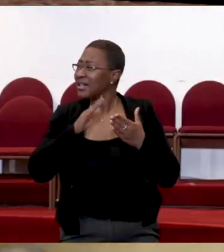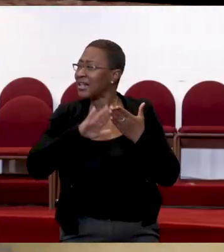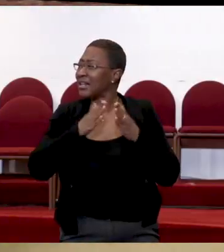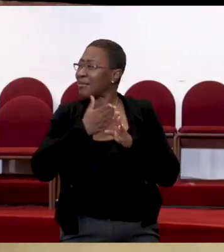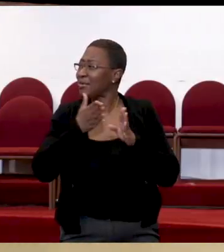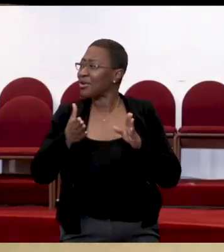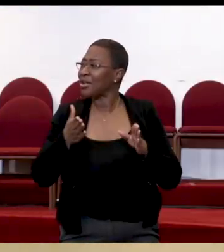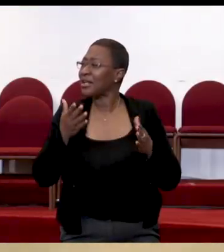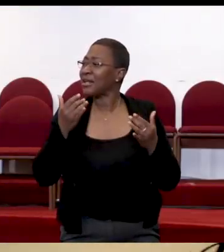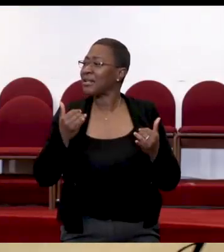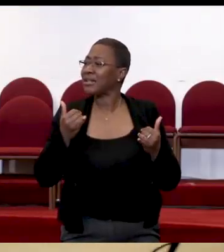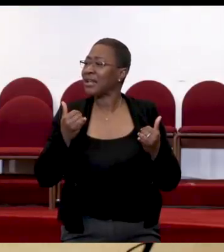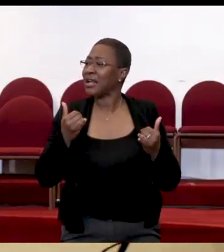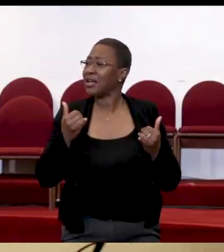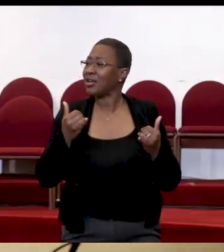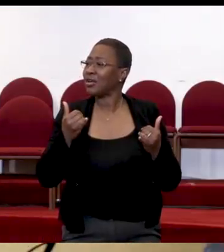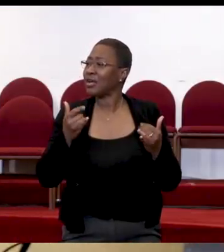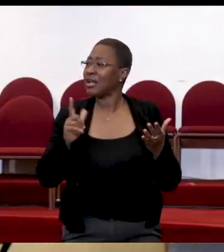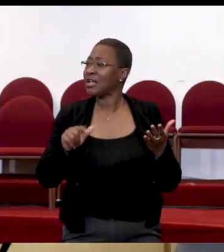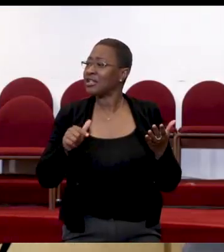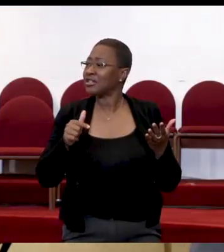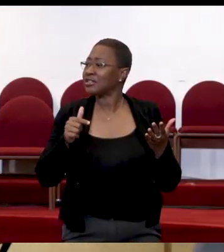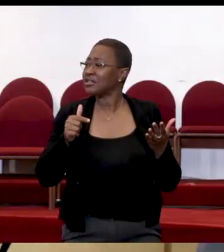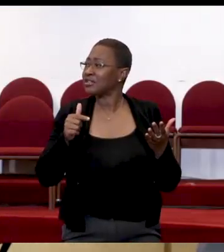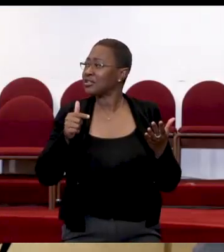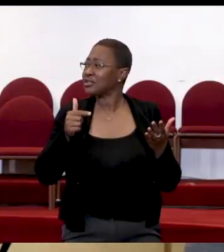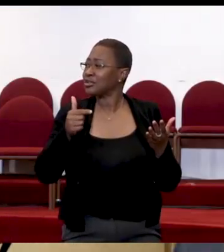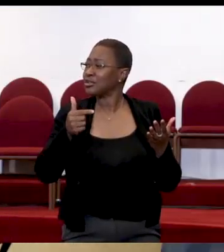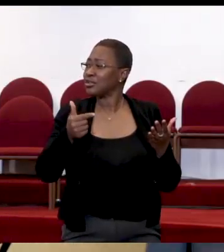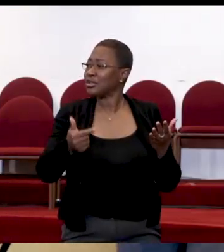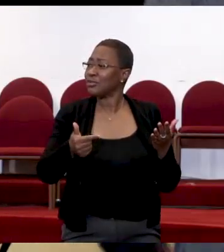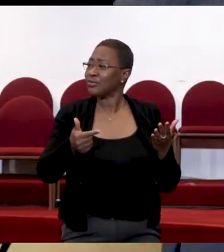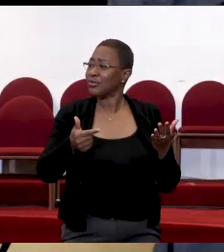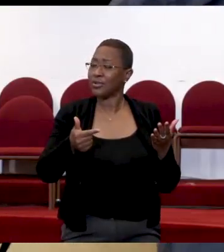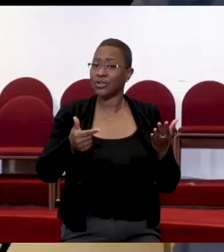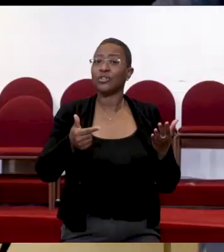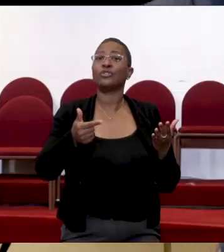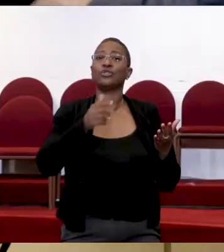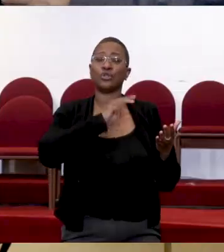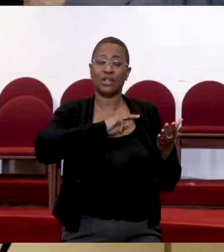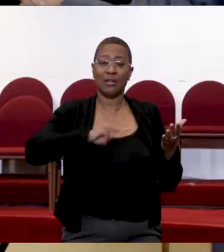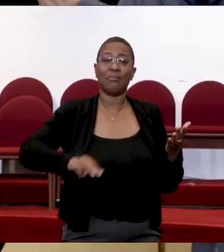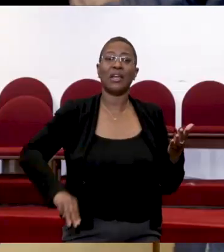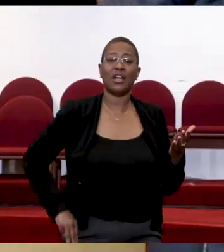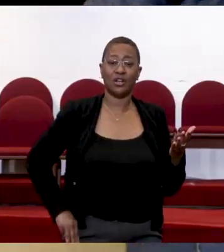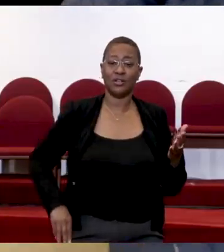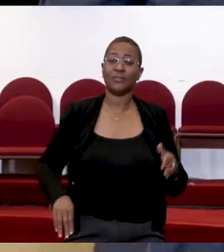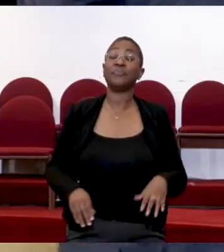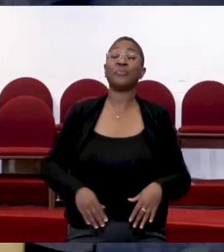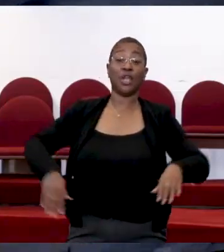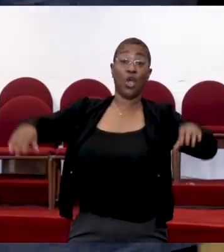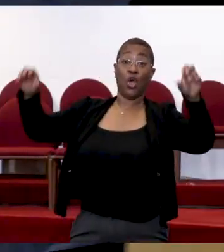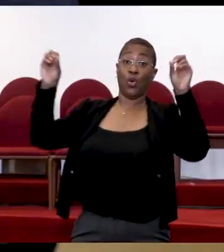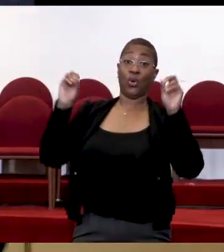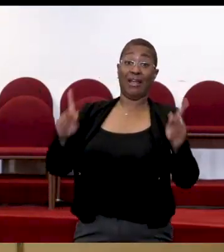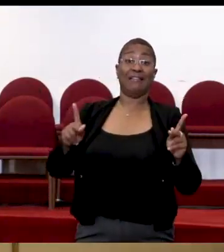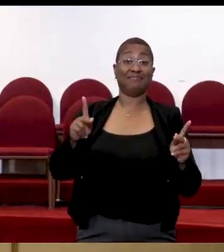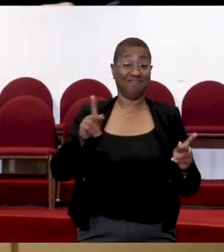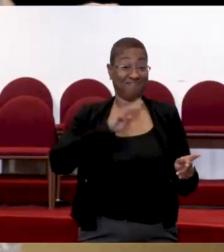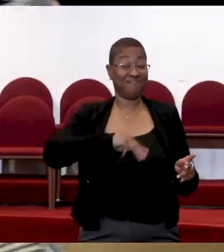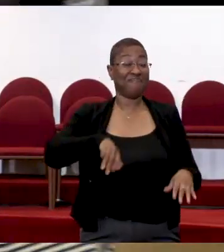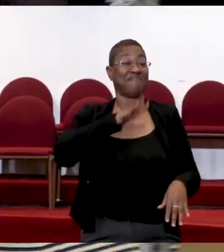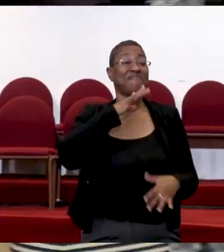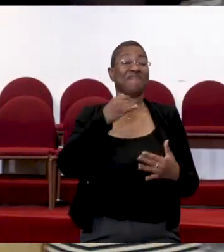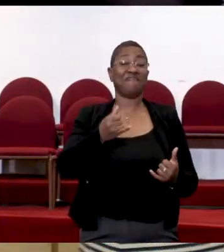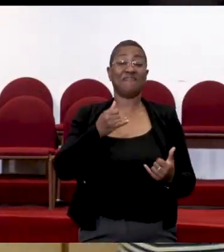believe, Aaron's, are you taking over, Mr. Mayor? All right. I think I'm up. All right, thank you.